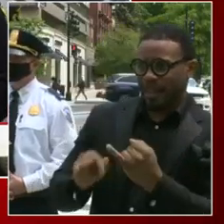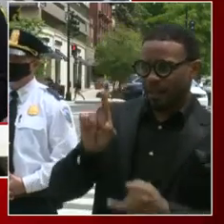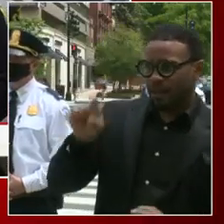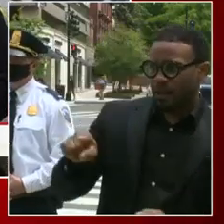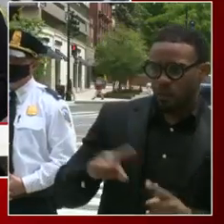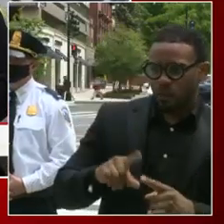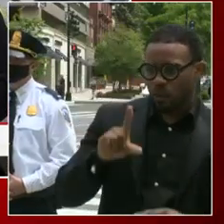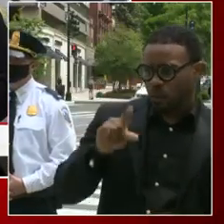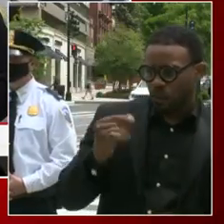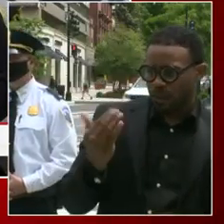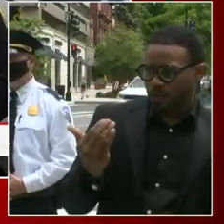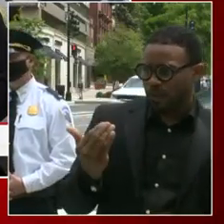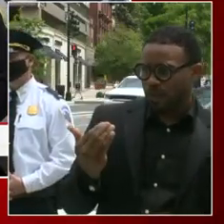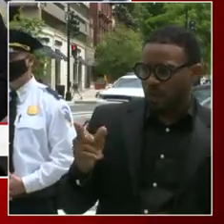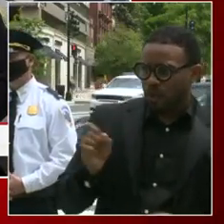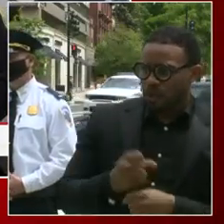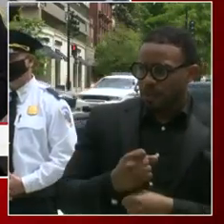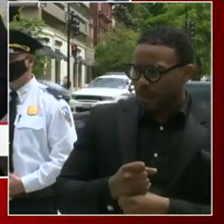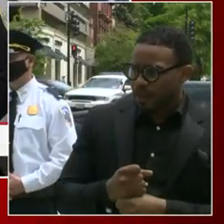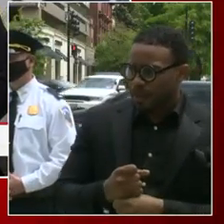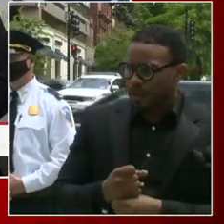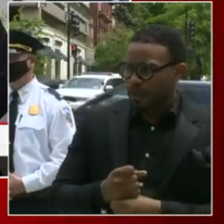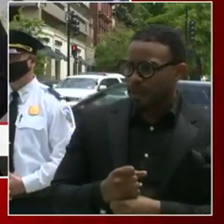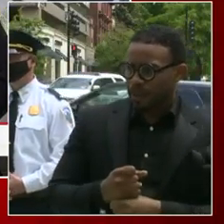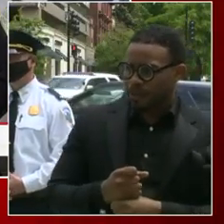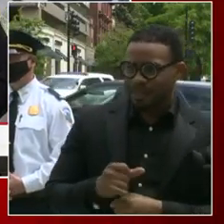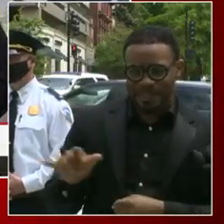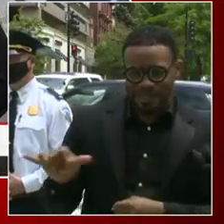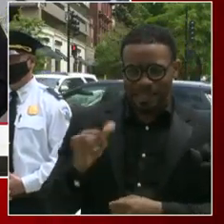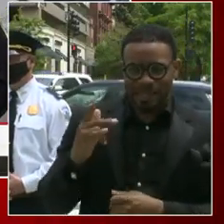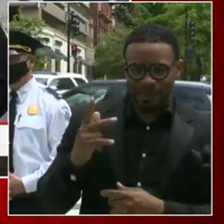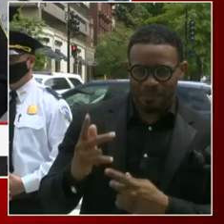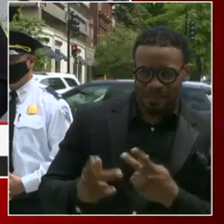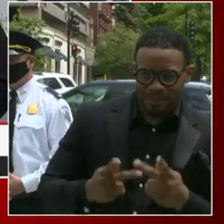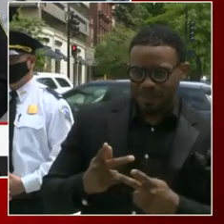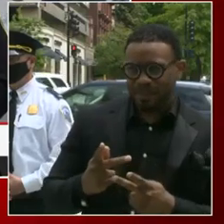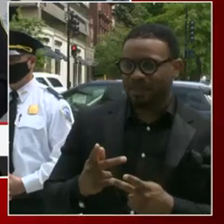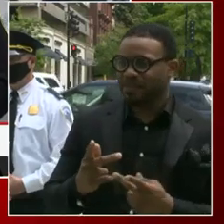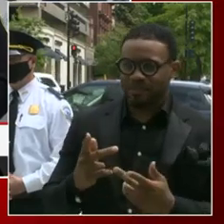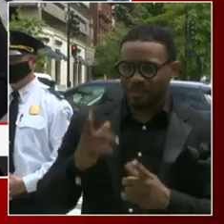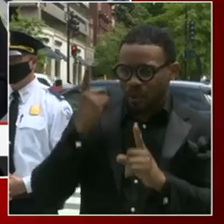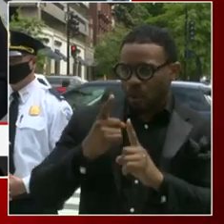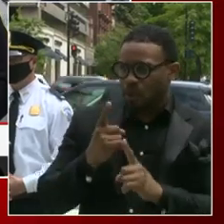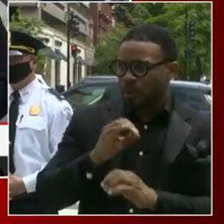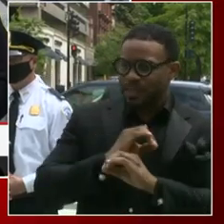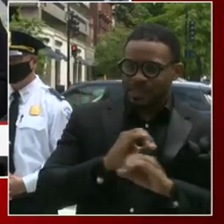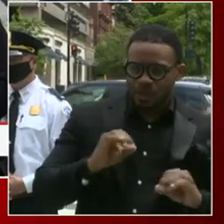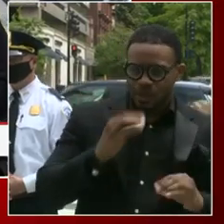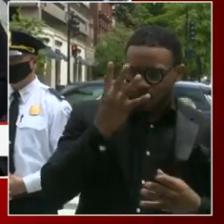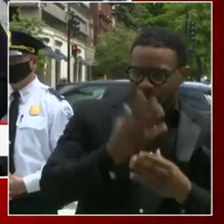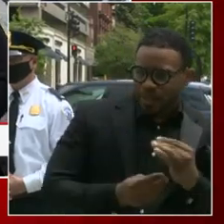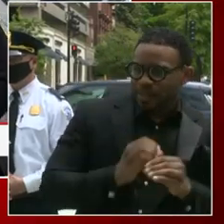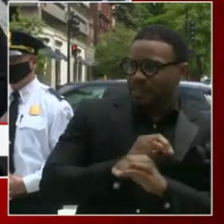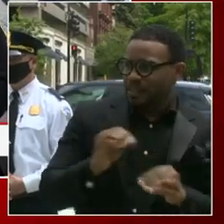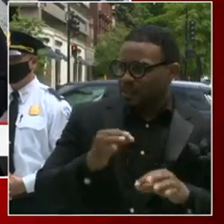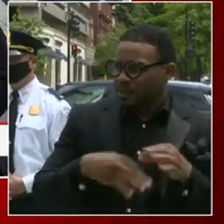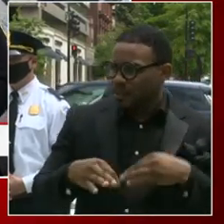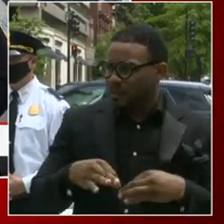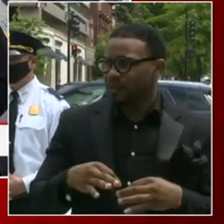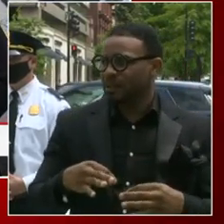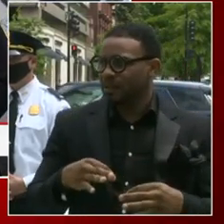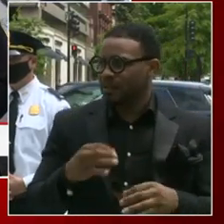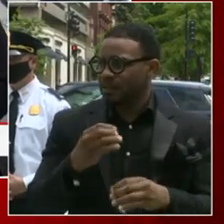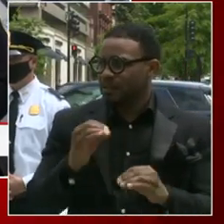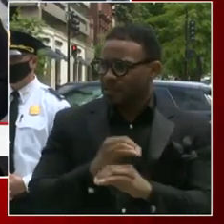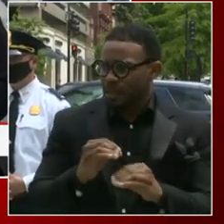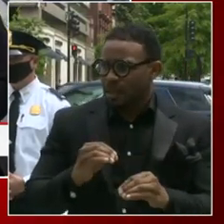with 2015, you made the Vision Zero goal to be, you know, zero fatalities, zero major injuries by 2024. We're very close to